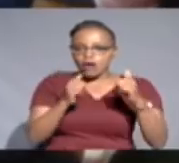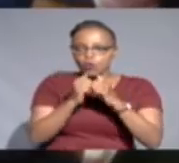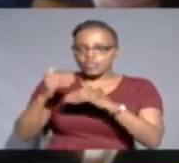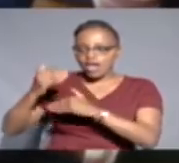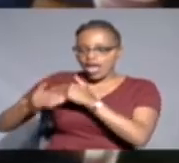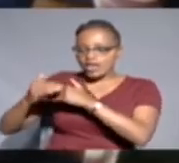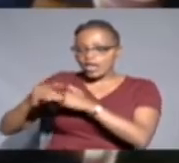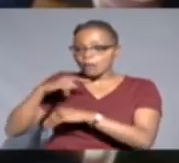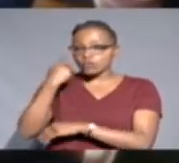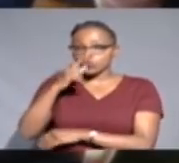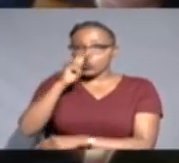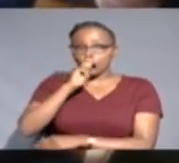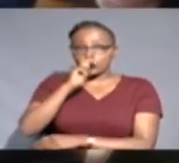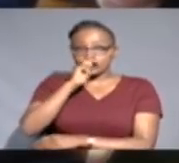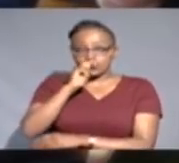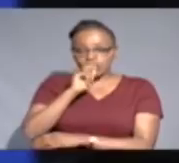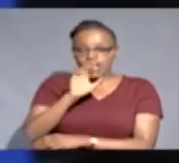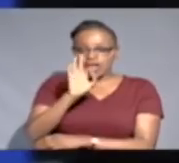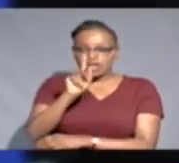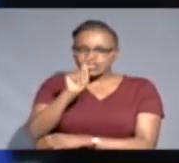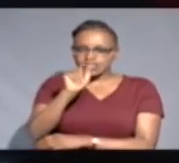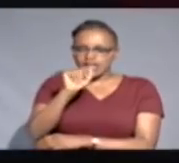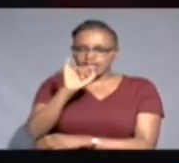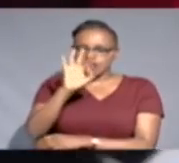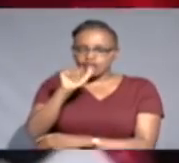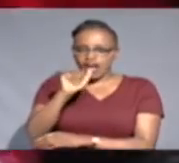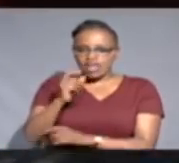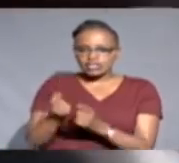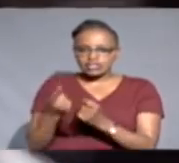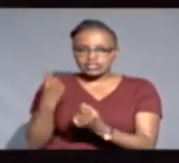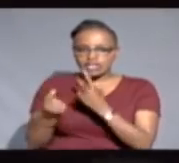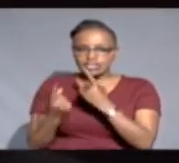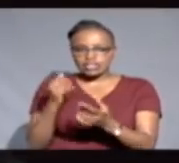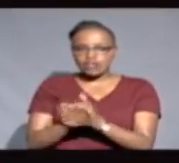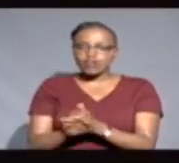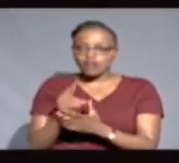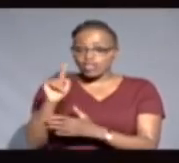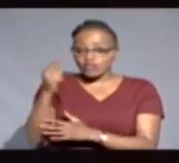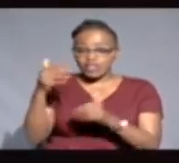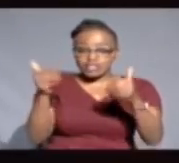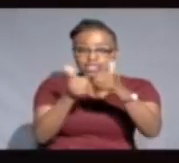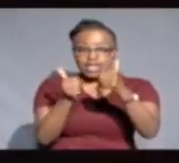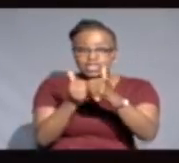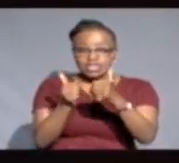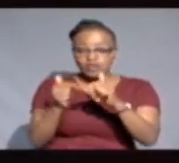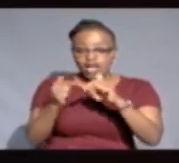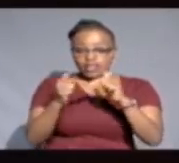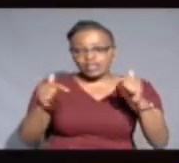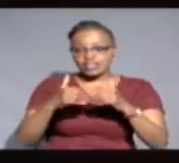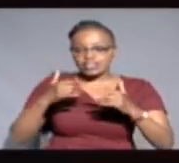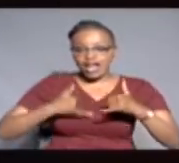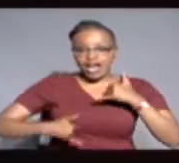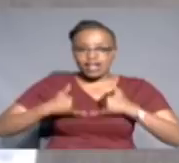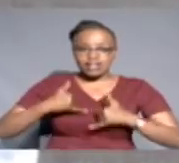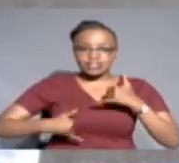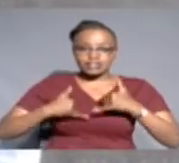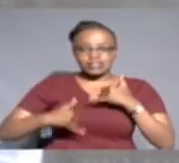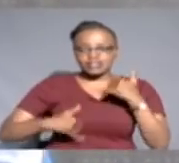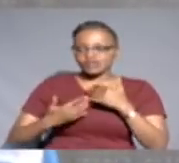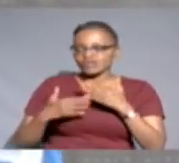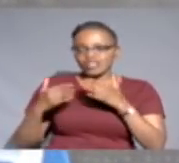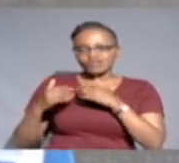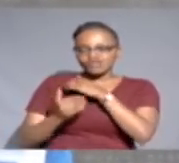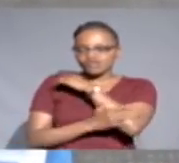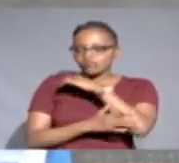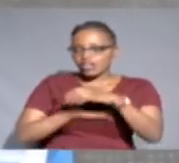neighbours Tanzania, the Taifa Stars. Sebastian Migne, of course, reflected on their first game against Algeria, where Kenya unfortunately lost